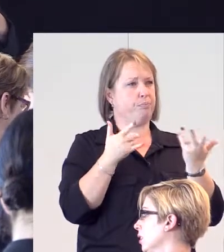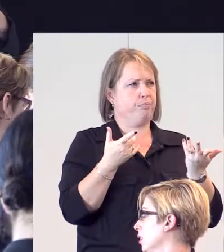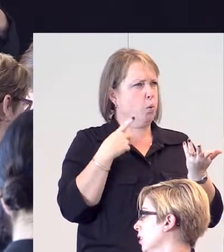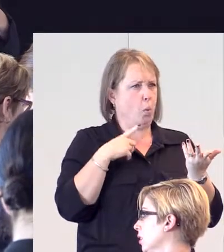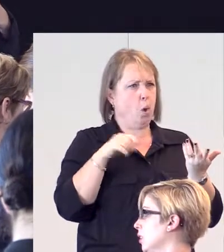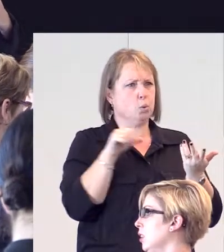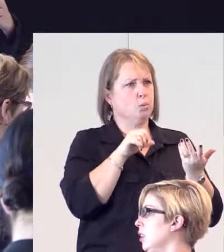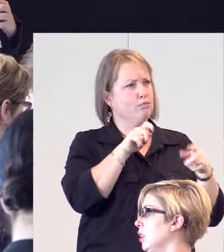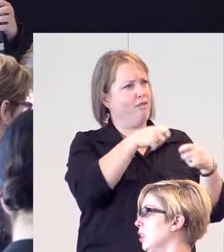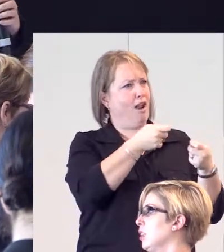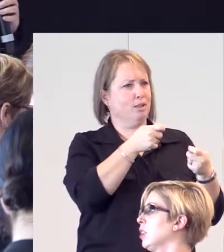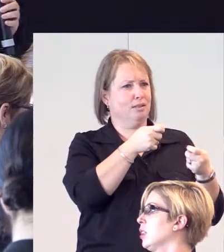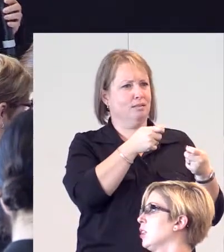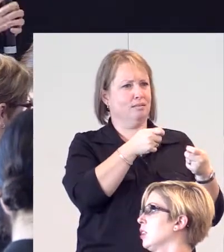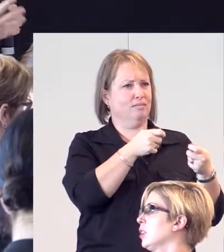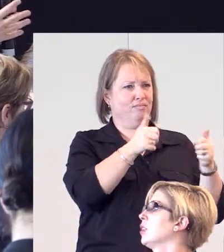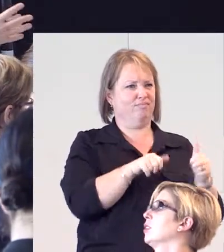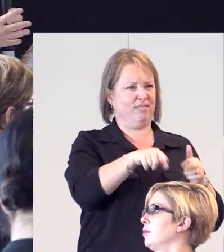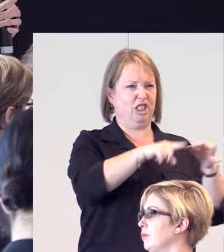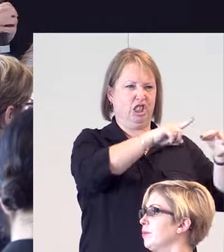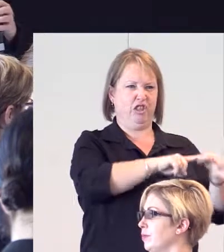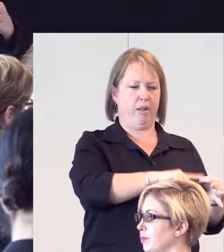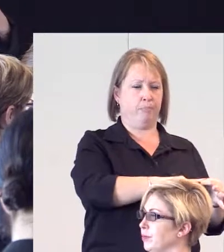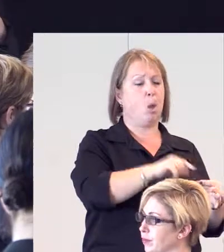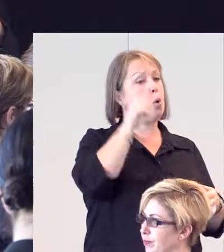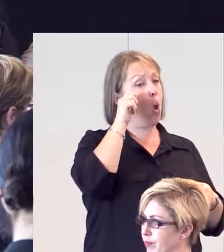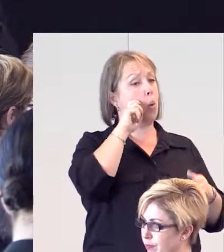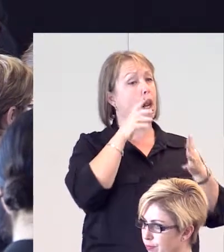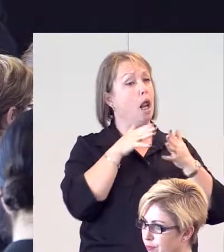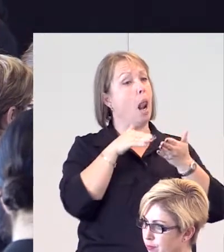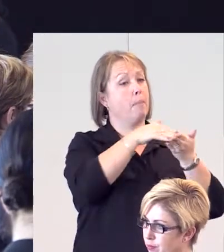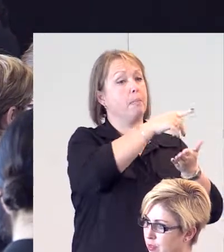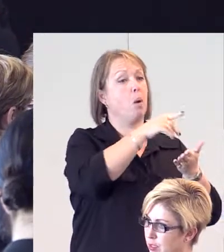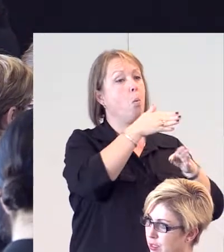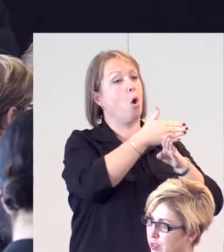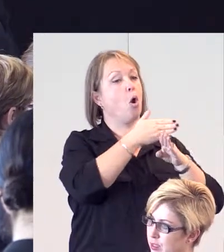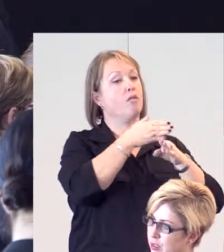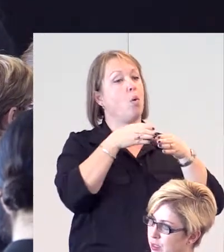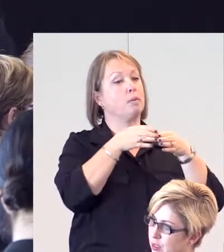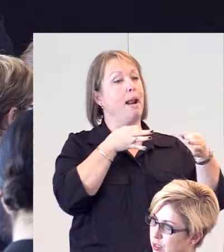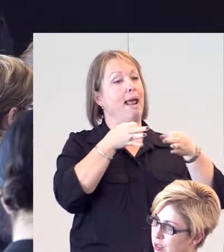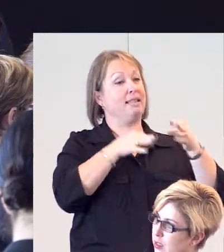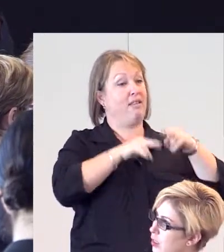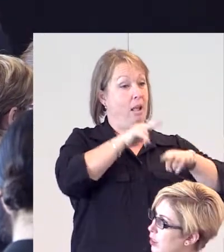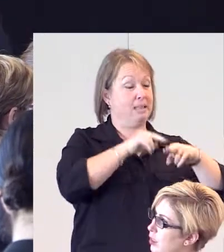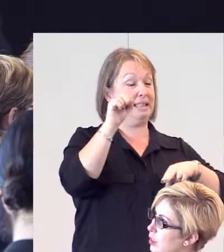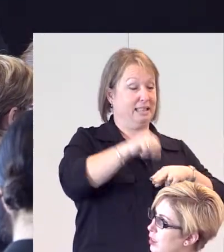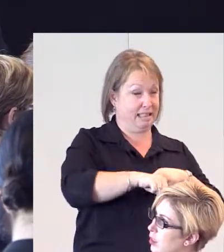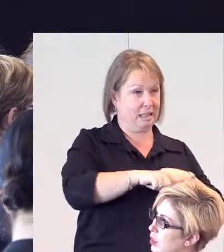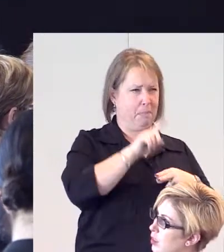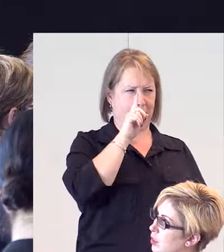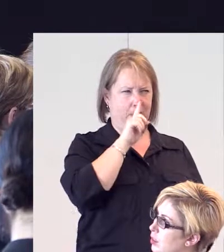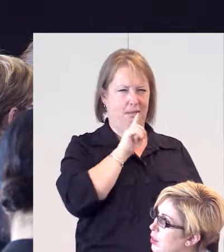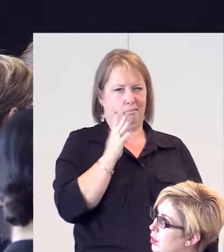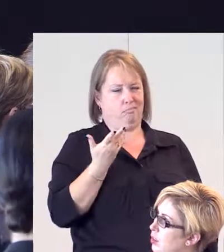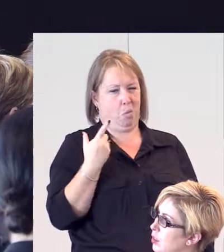providers almost, apart from the fact that it would be useful to them in their workforce planning and development, get a lot of people saying, well, why the hell